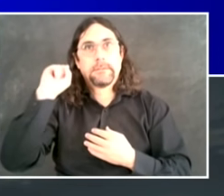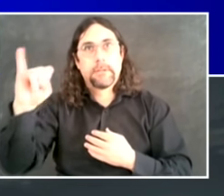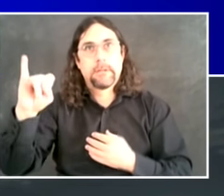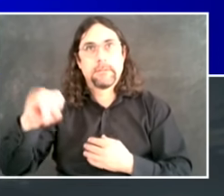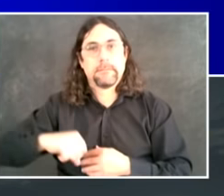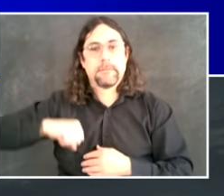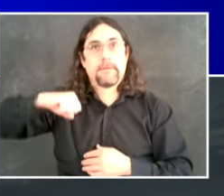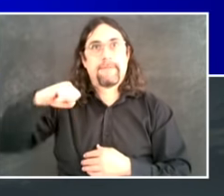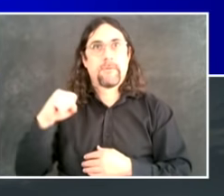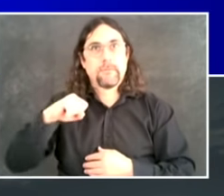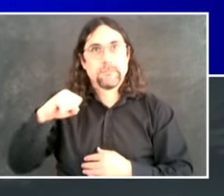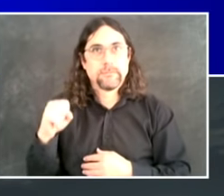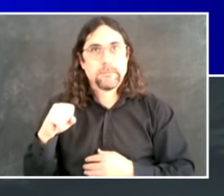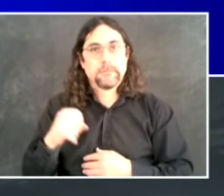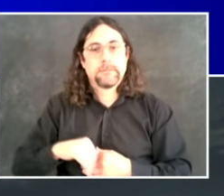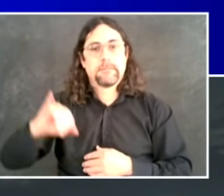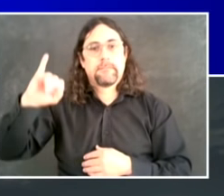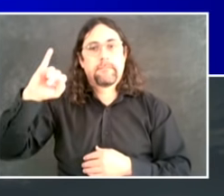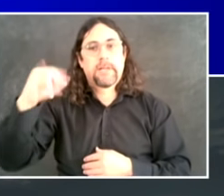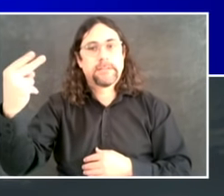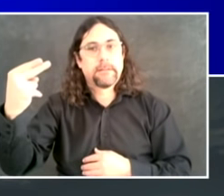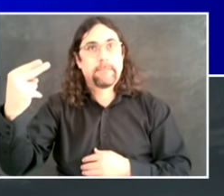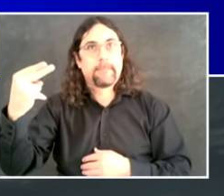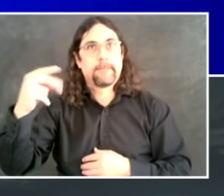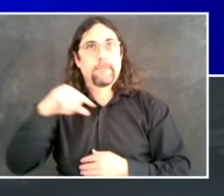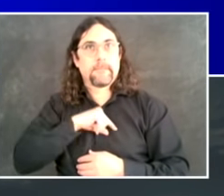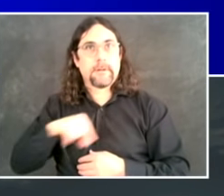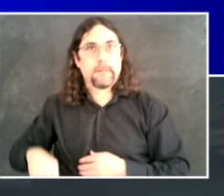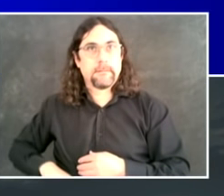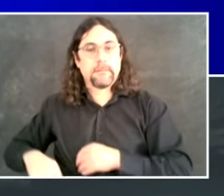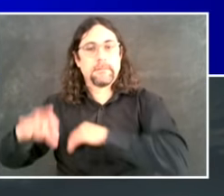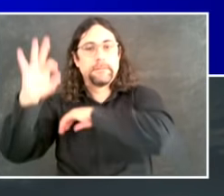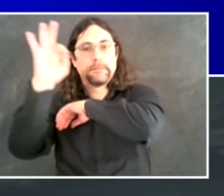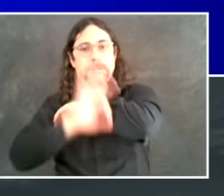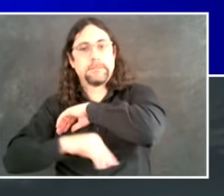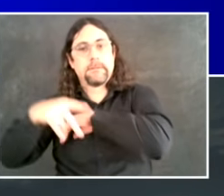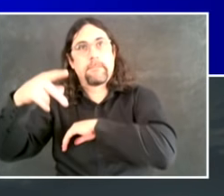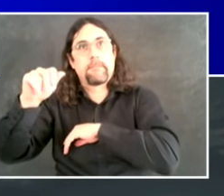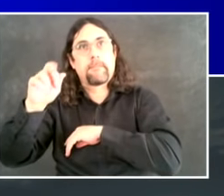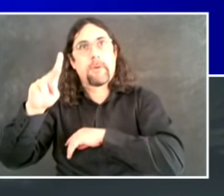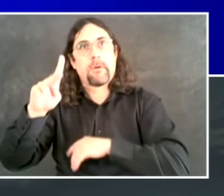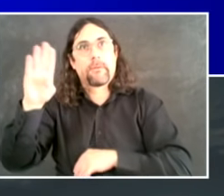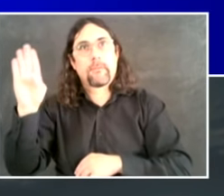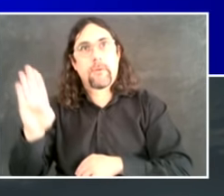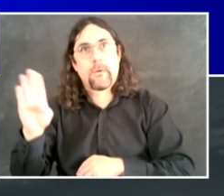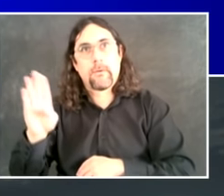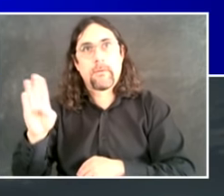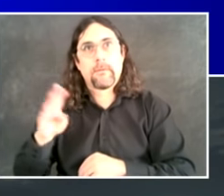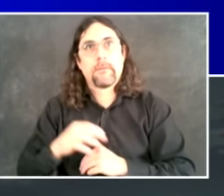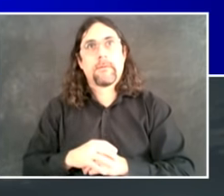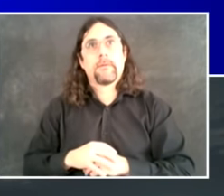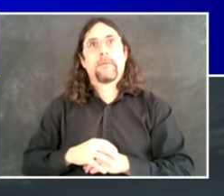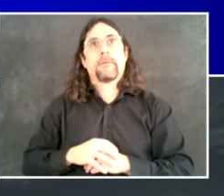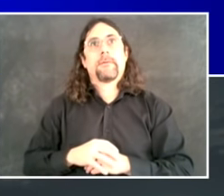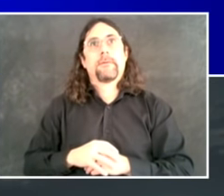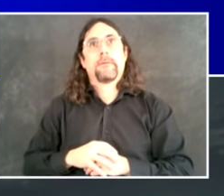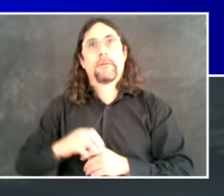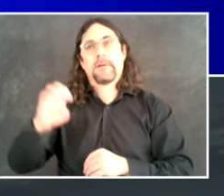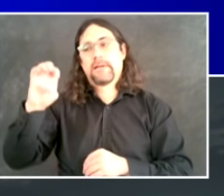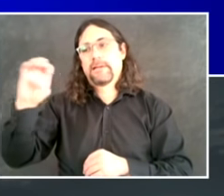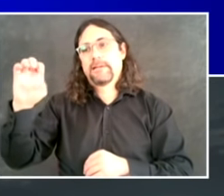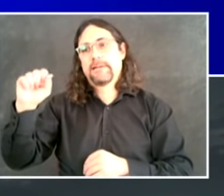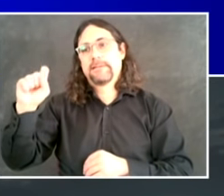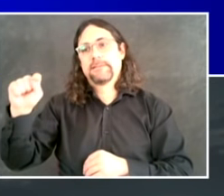and in Sunset Park. And we're particularly looking for providers who can help us by producing at